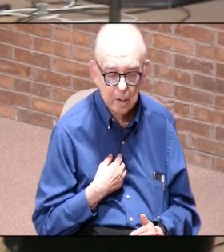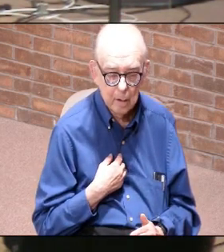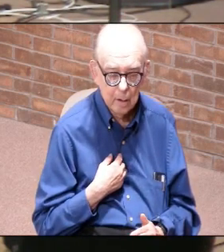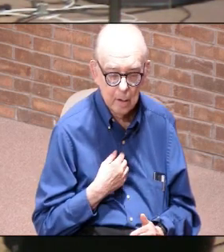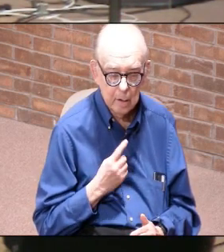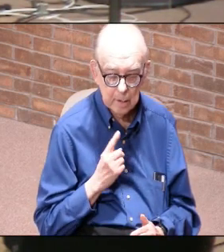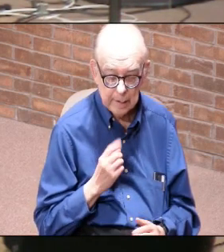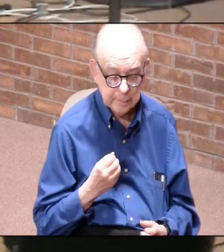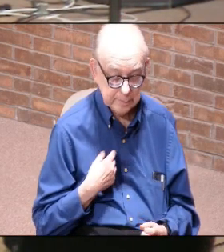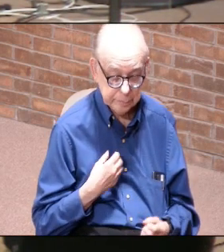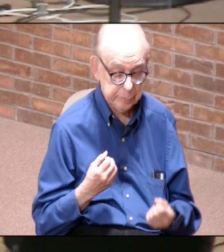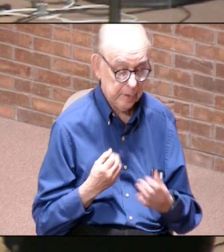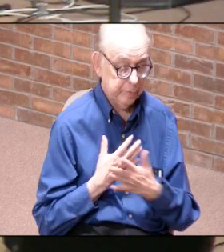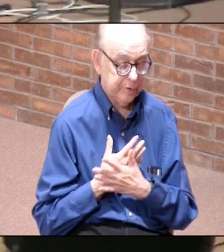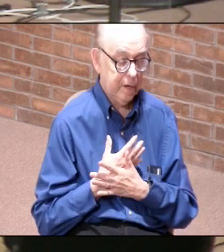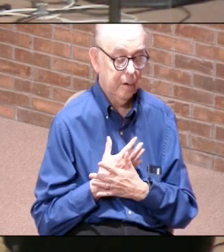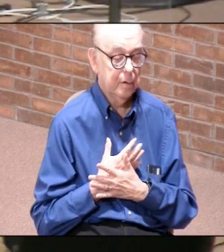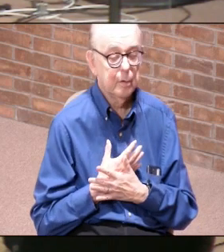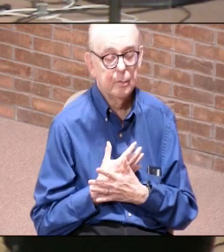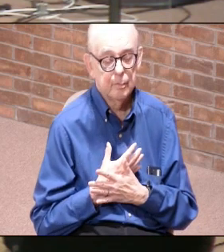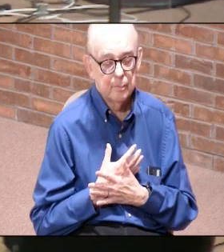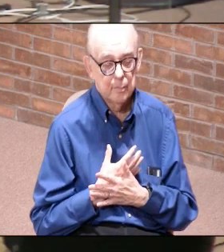It was scared.